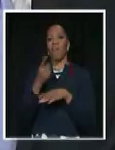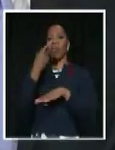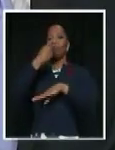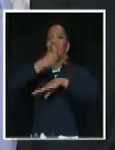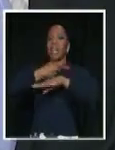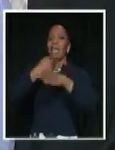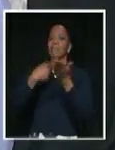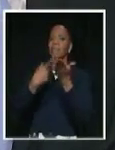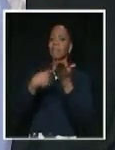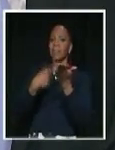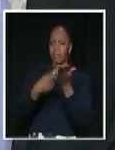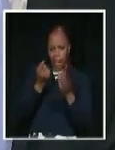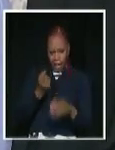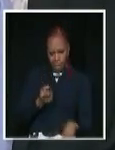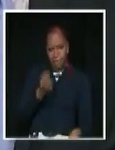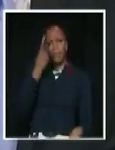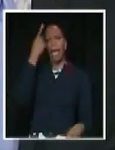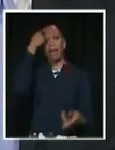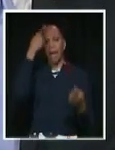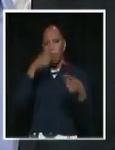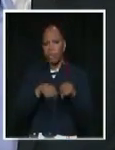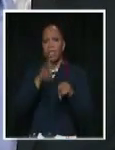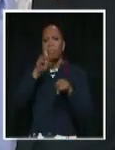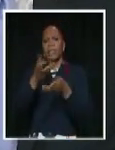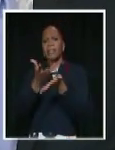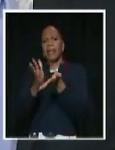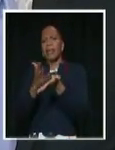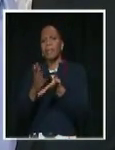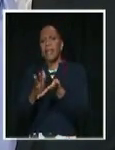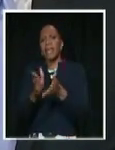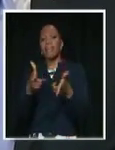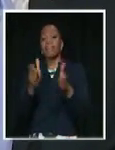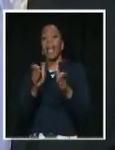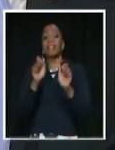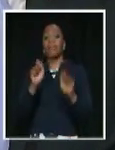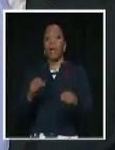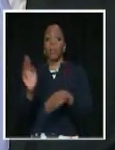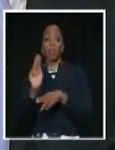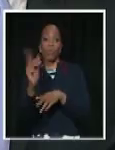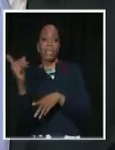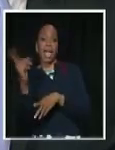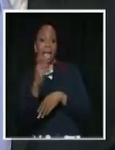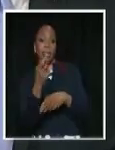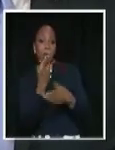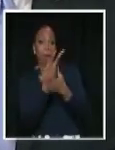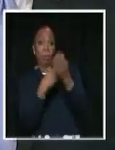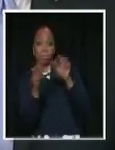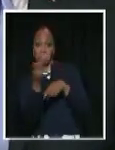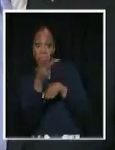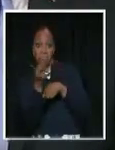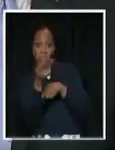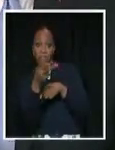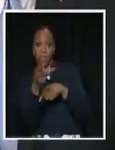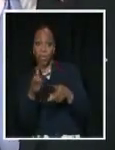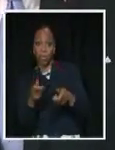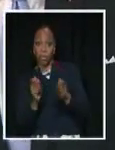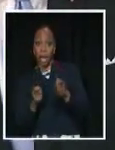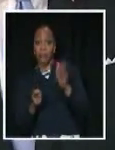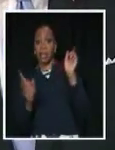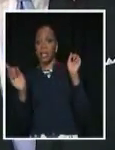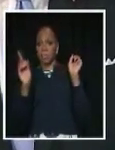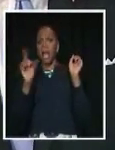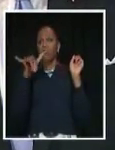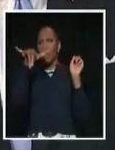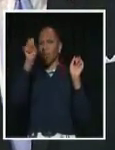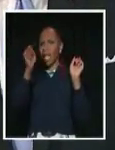understand. I agree with them. We need to eliminate it. We need to eliminate it as fast as possible. Has either of you taken a carriage ride, by the way? Many, many years ago, when